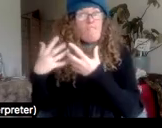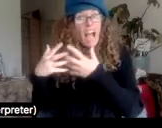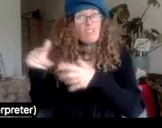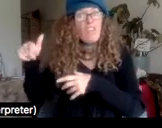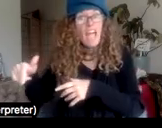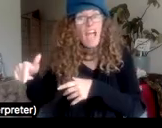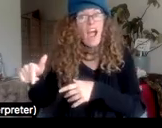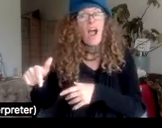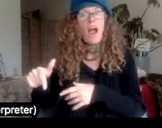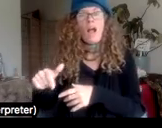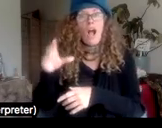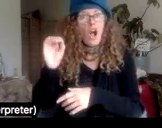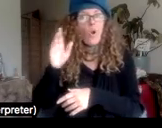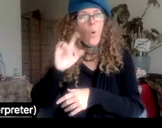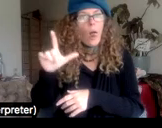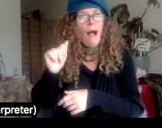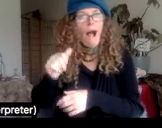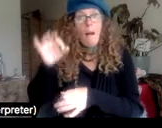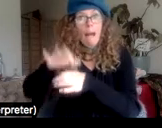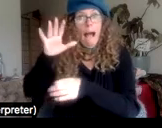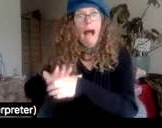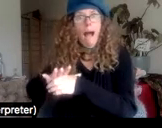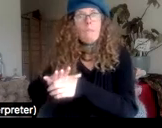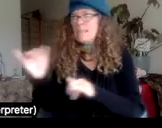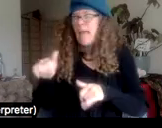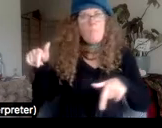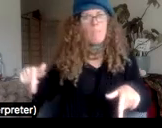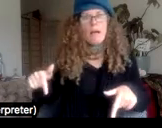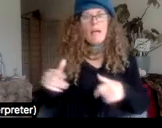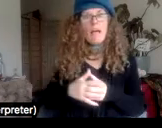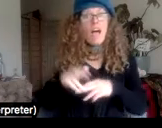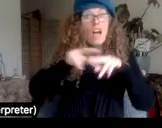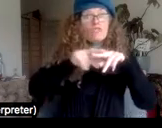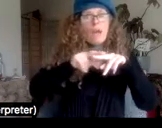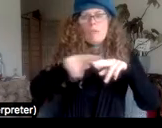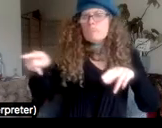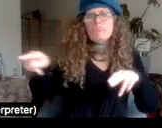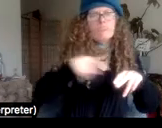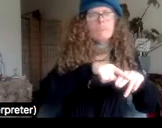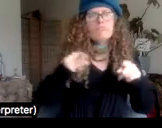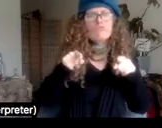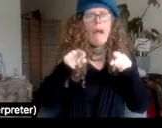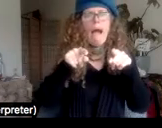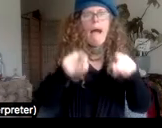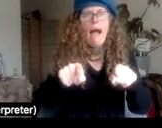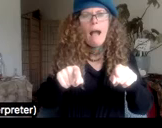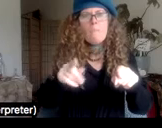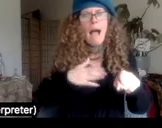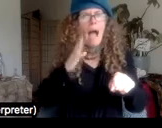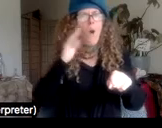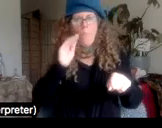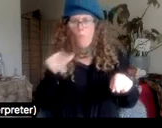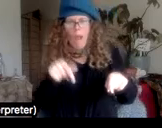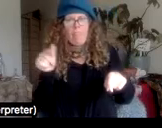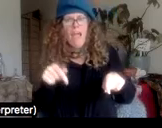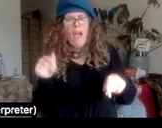and a cola bottling company. The trains that serviced the factories traveled on tracks that bordered our lot. My